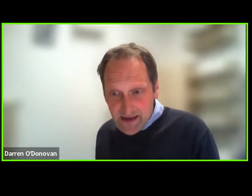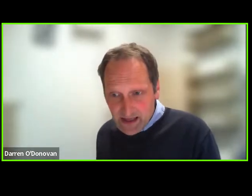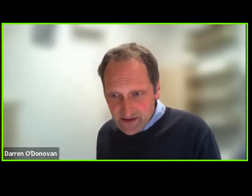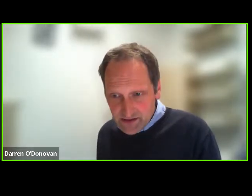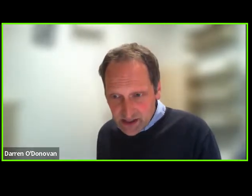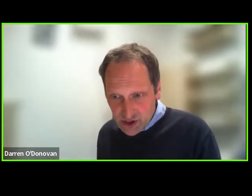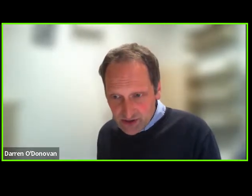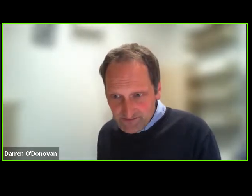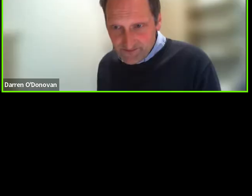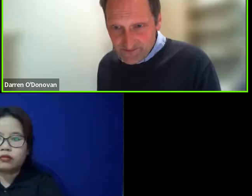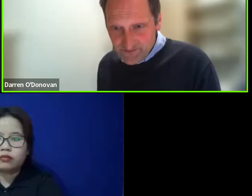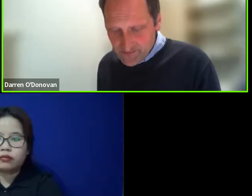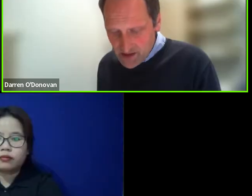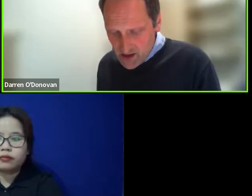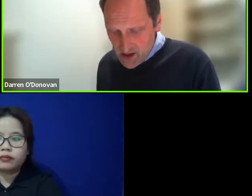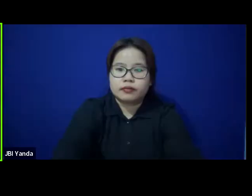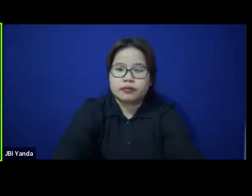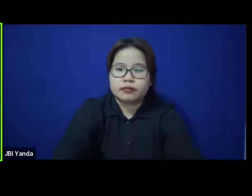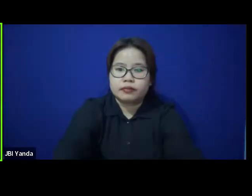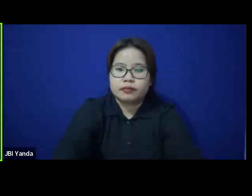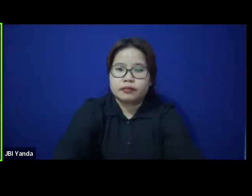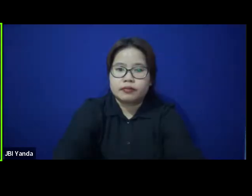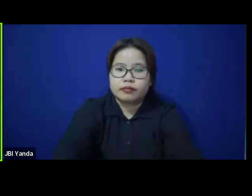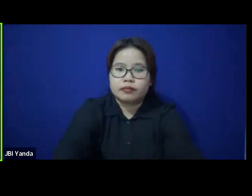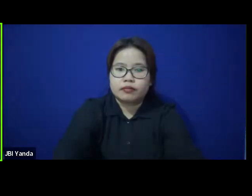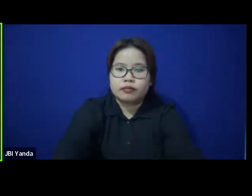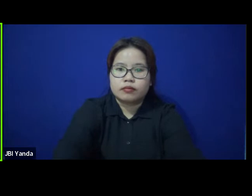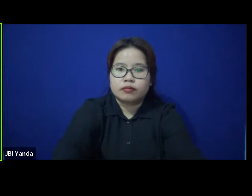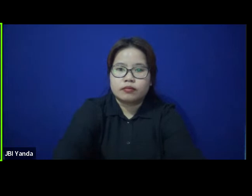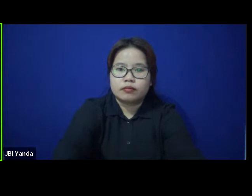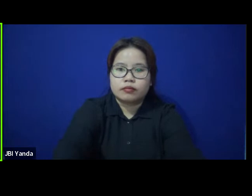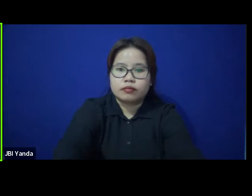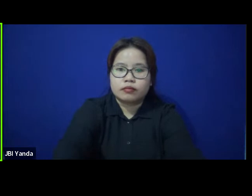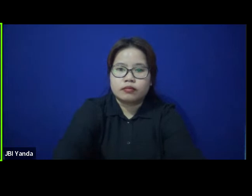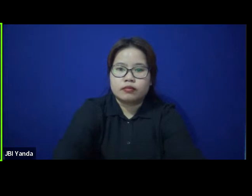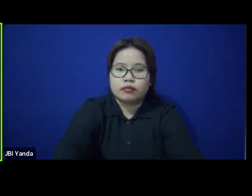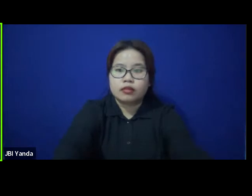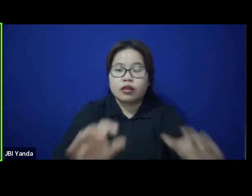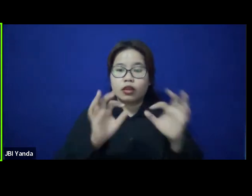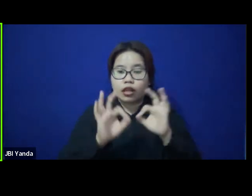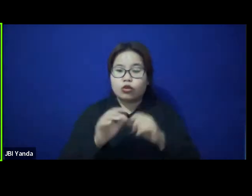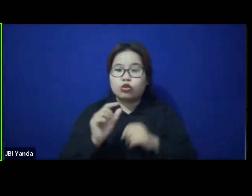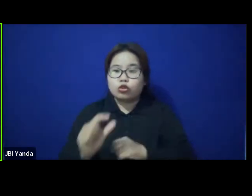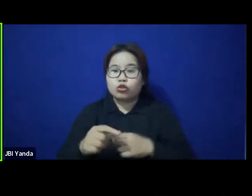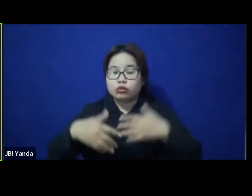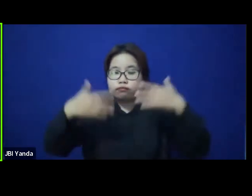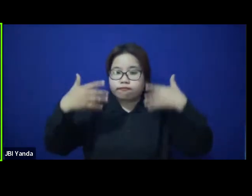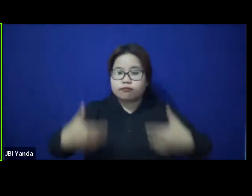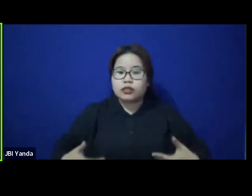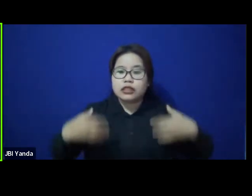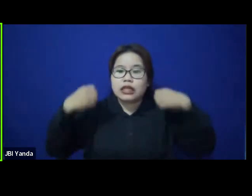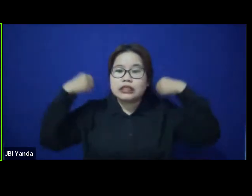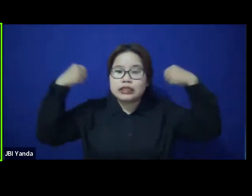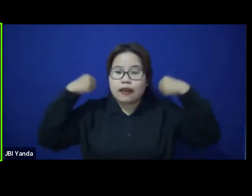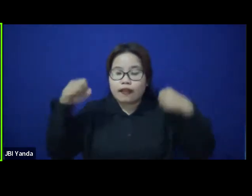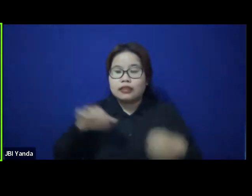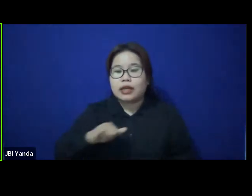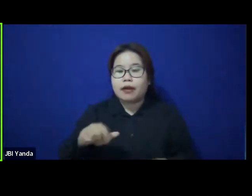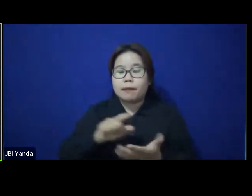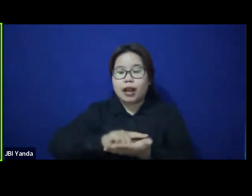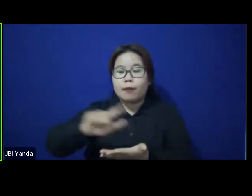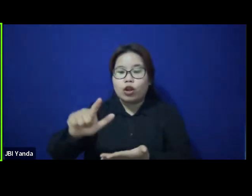for the same health condition report issues caused by the fact the 3 people don't talk to each